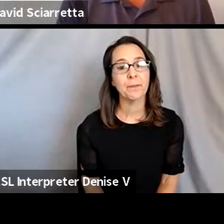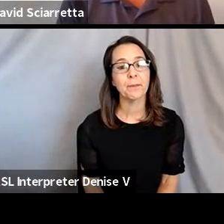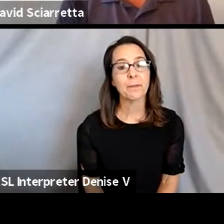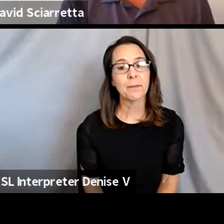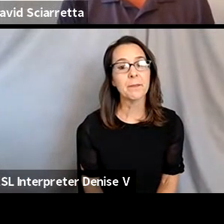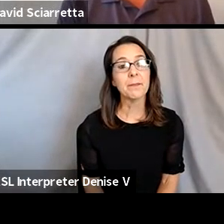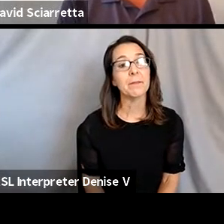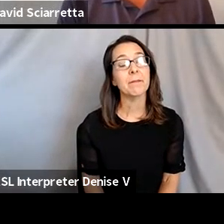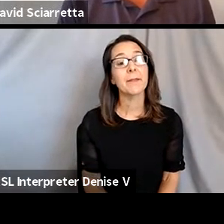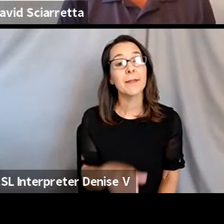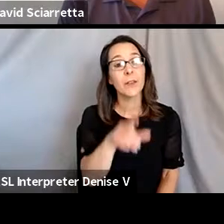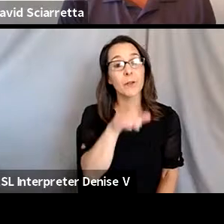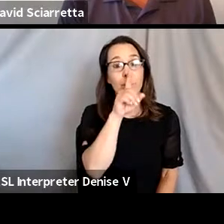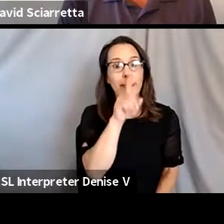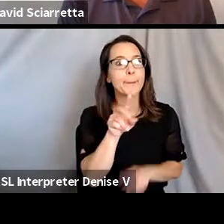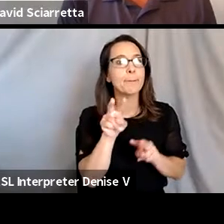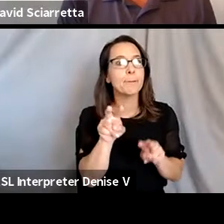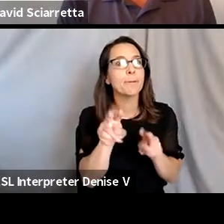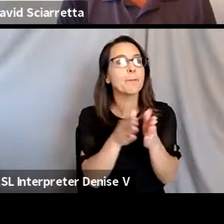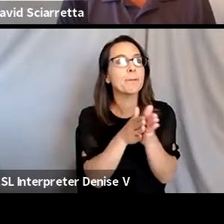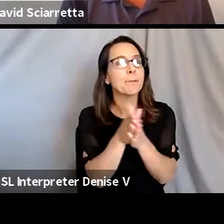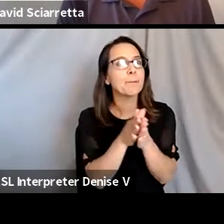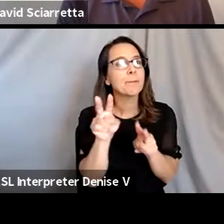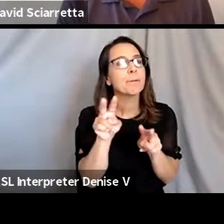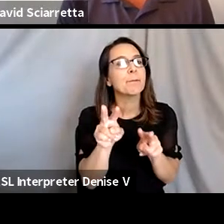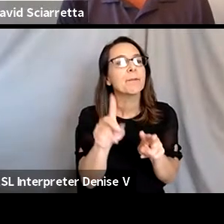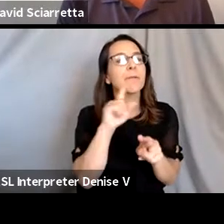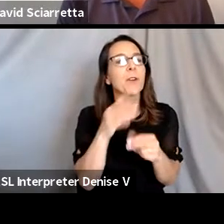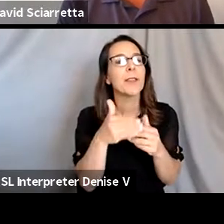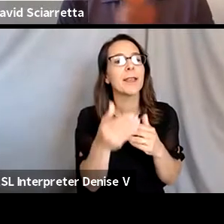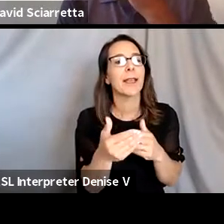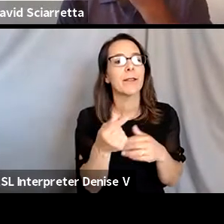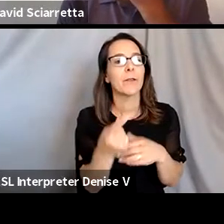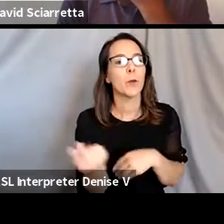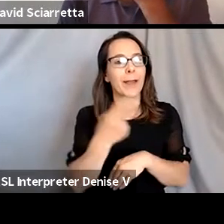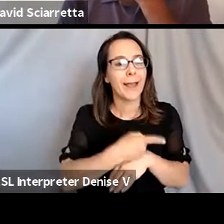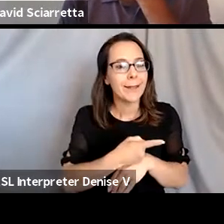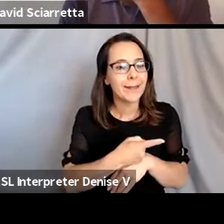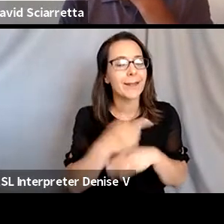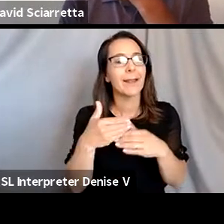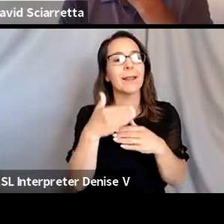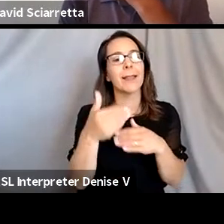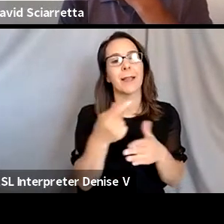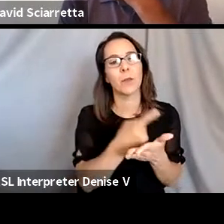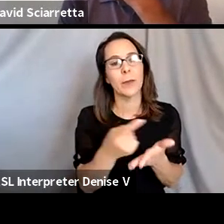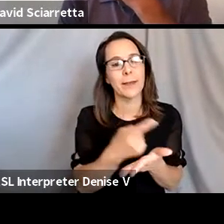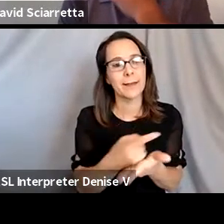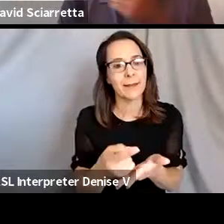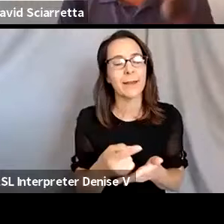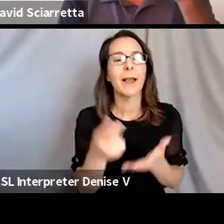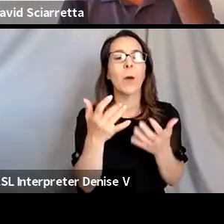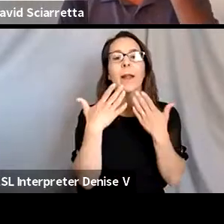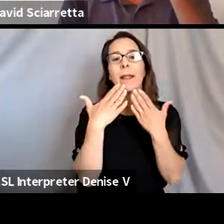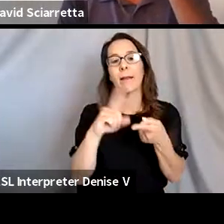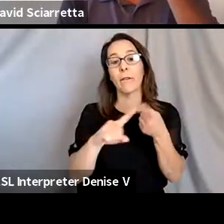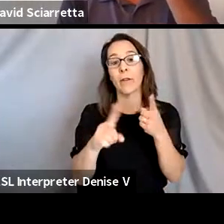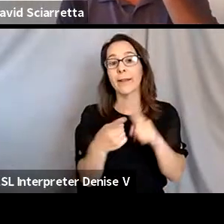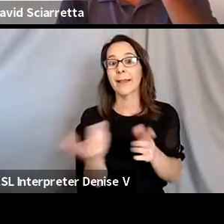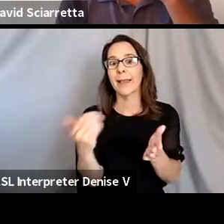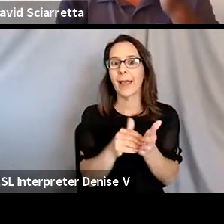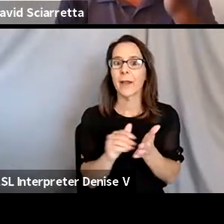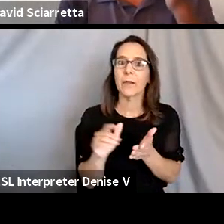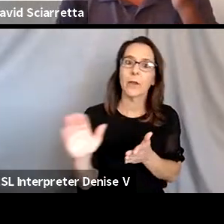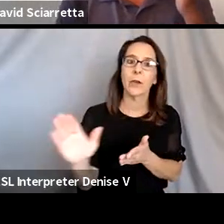have to look forward to the next few days, and also in the next few weeks. I want to thank friends again for their